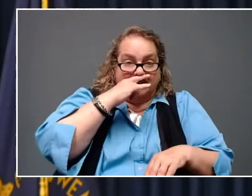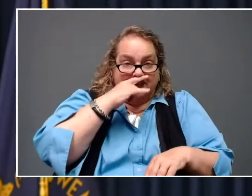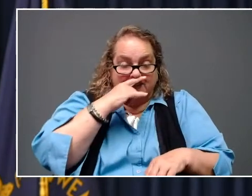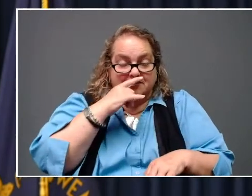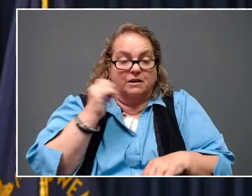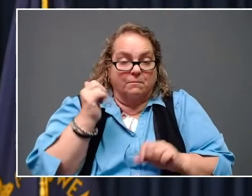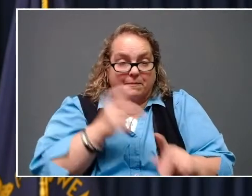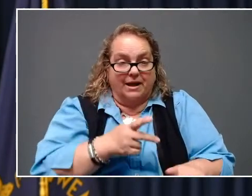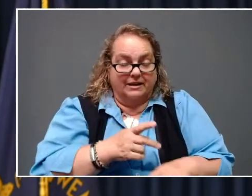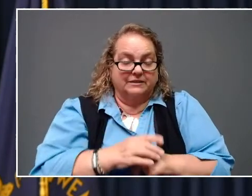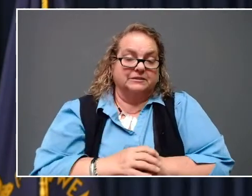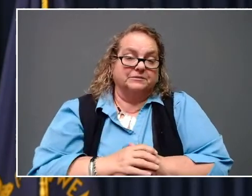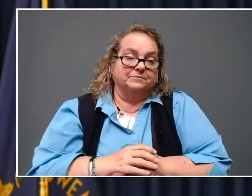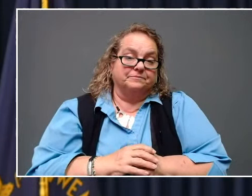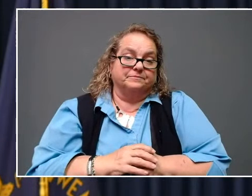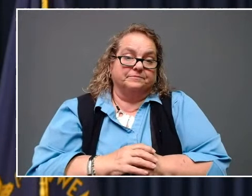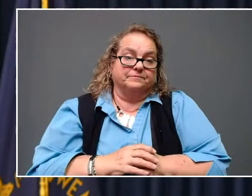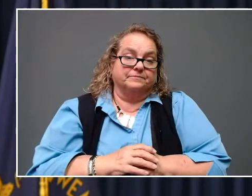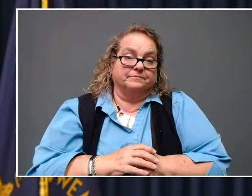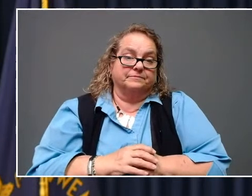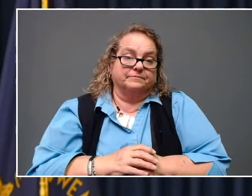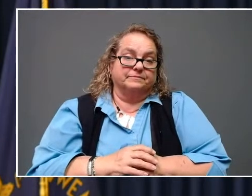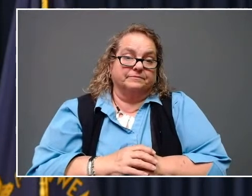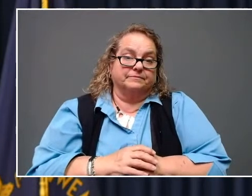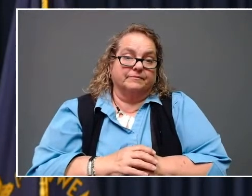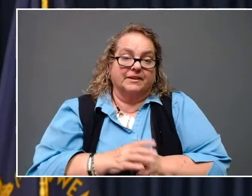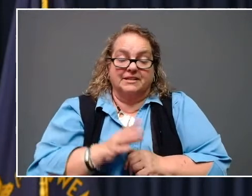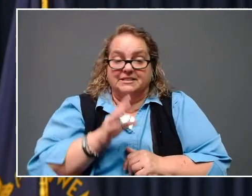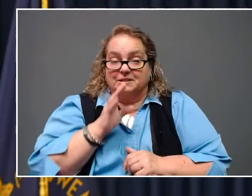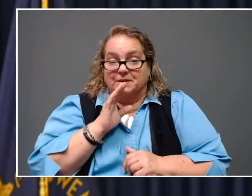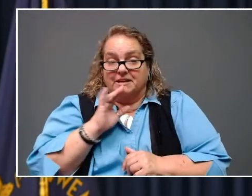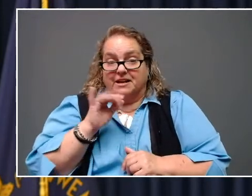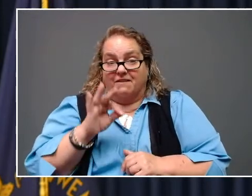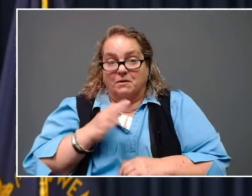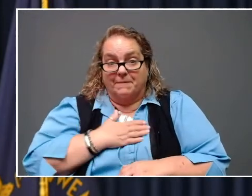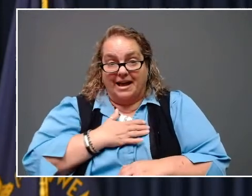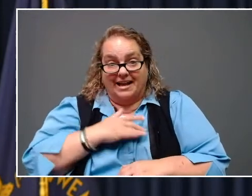to. But speaking of my kids,